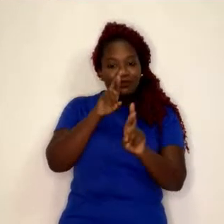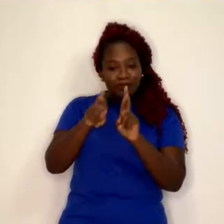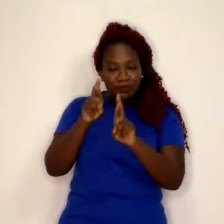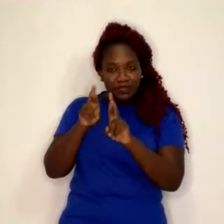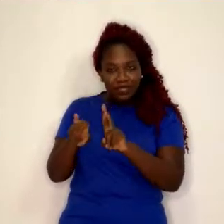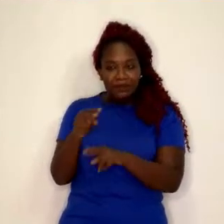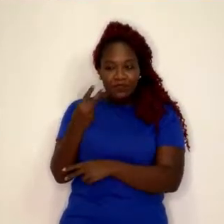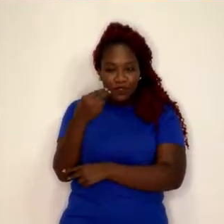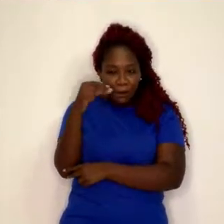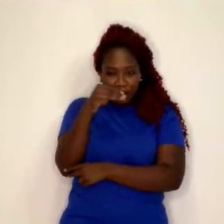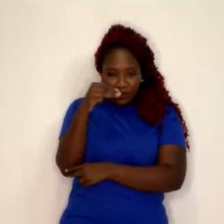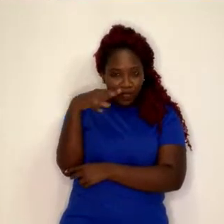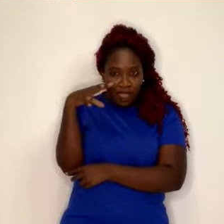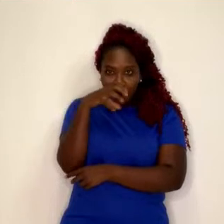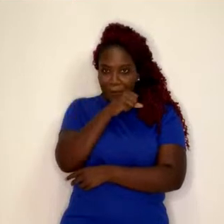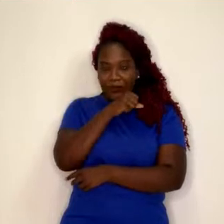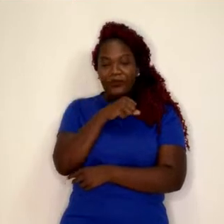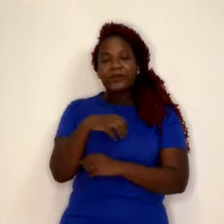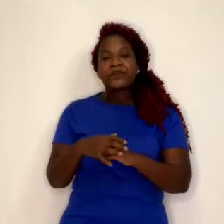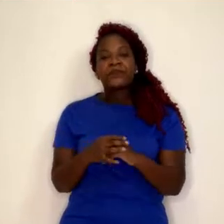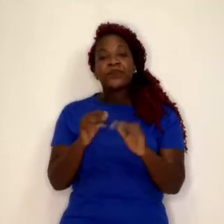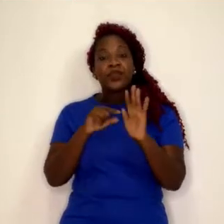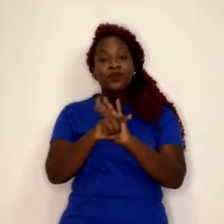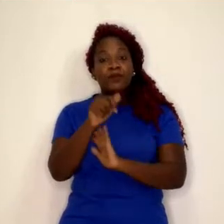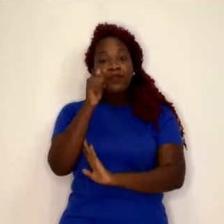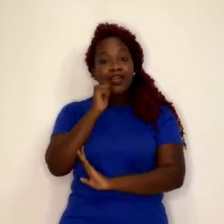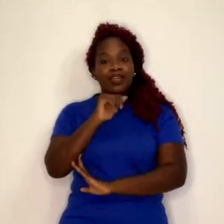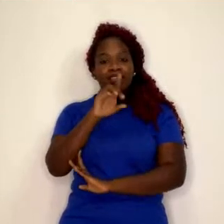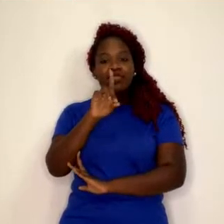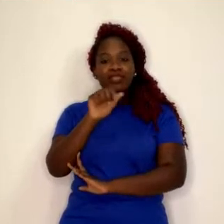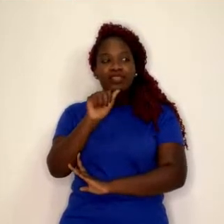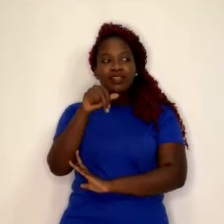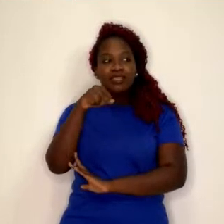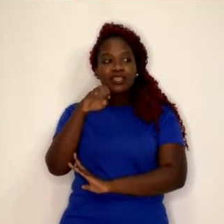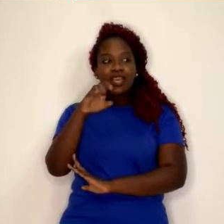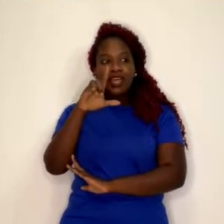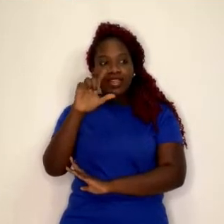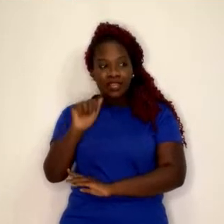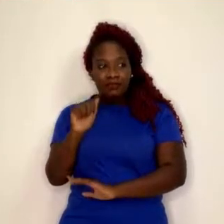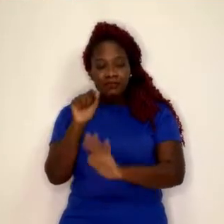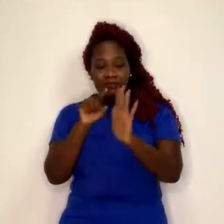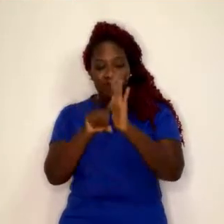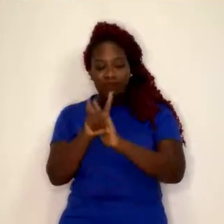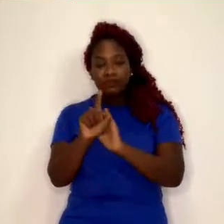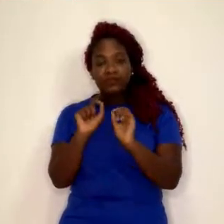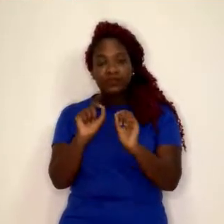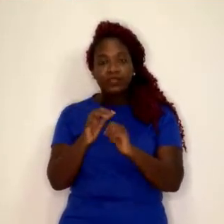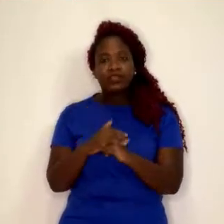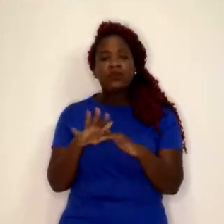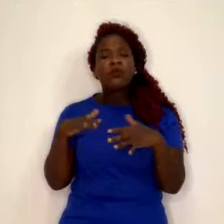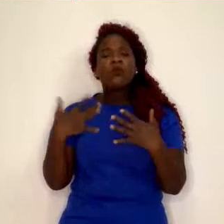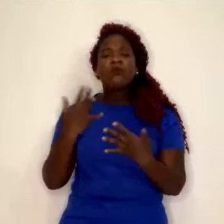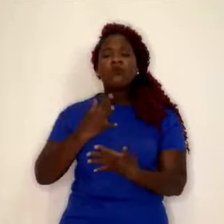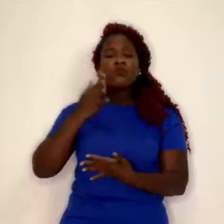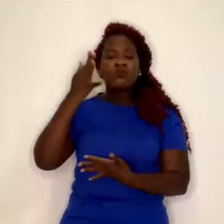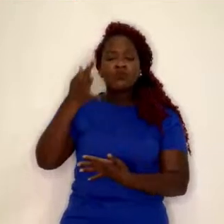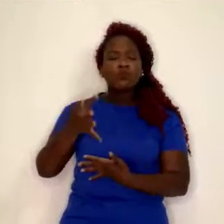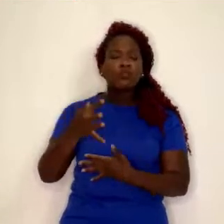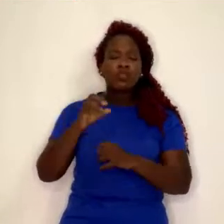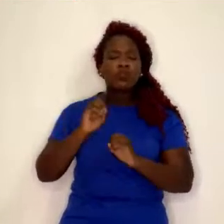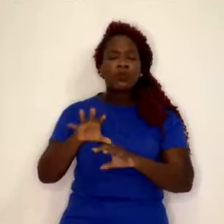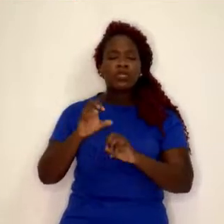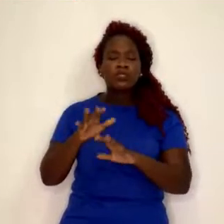from the public. I would like to ask you to address that question briefly. What is